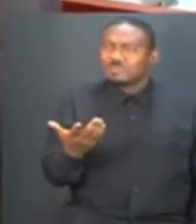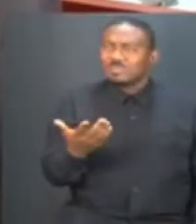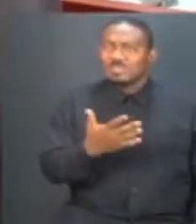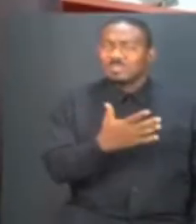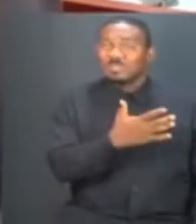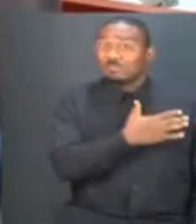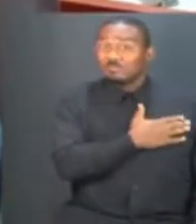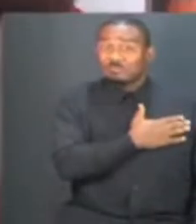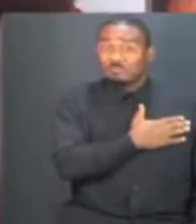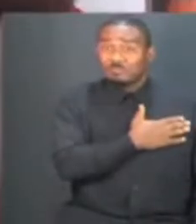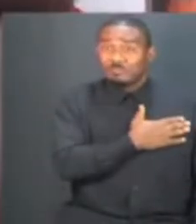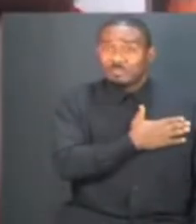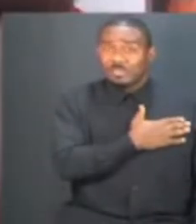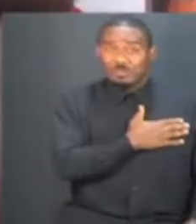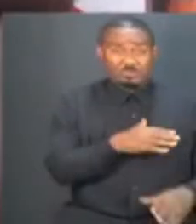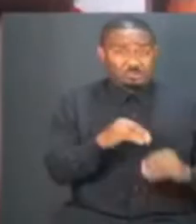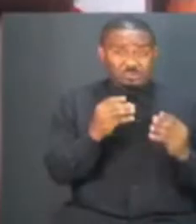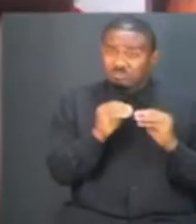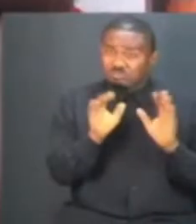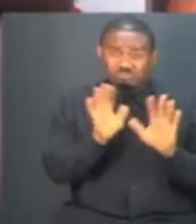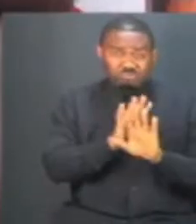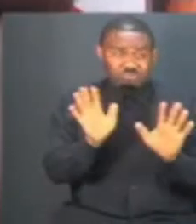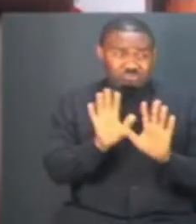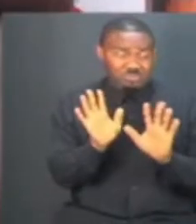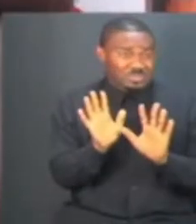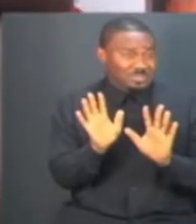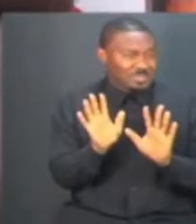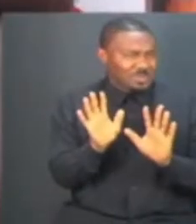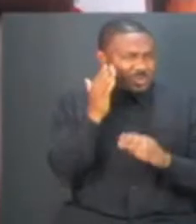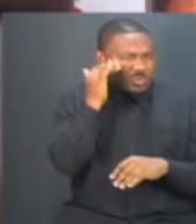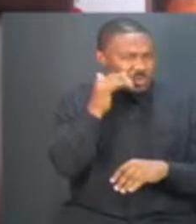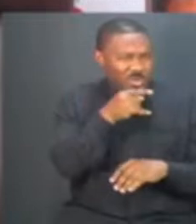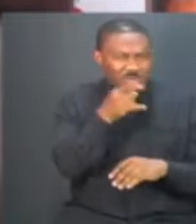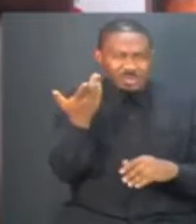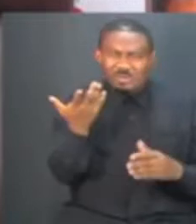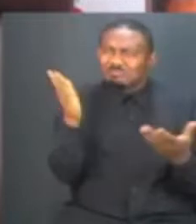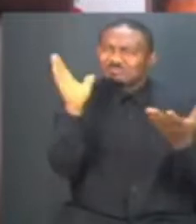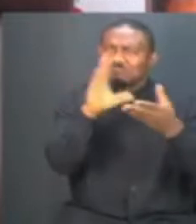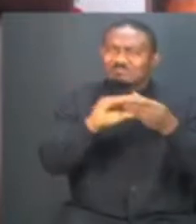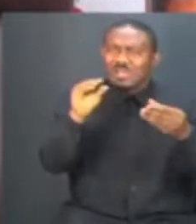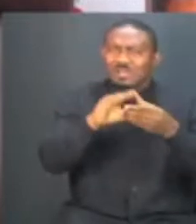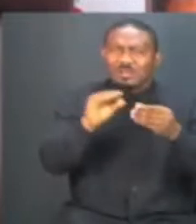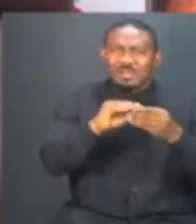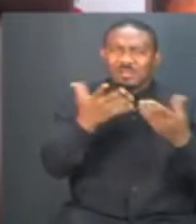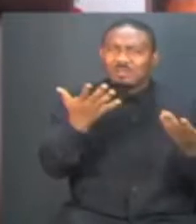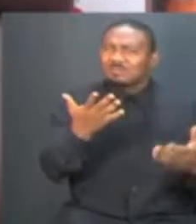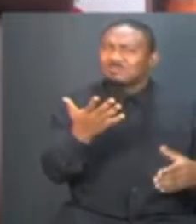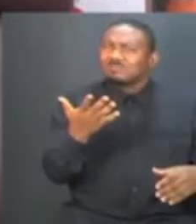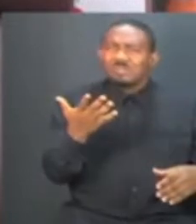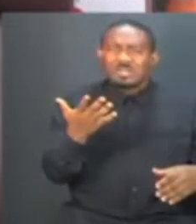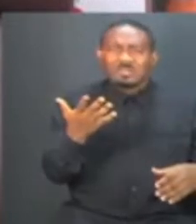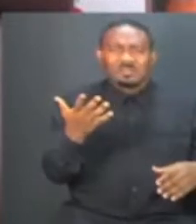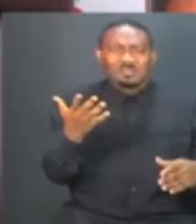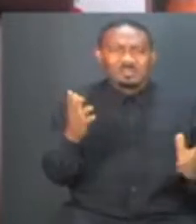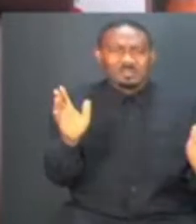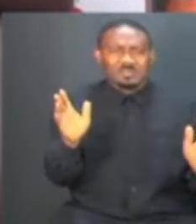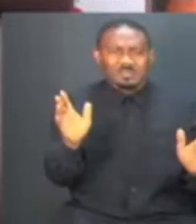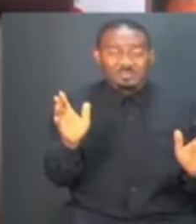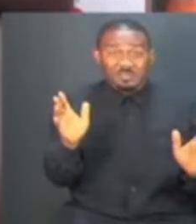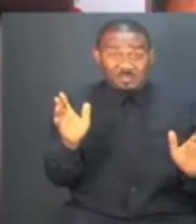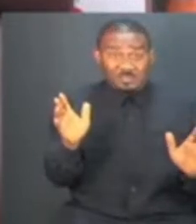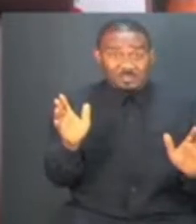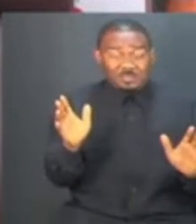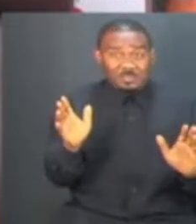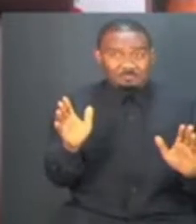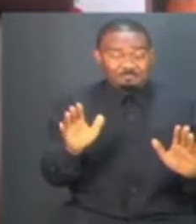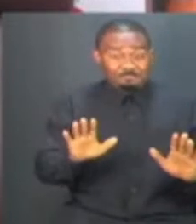because what comes out of our mouth is not corresponding with our action. And Mr. Speaker, smoke is a traditional